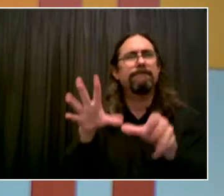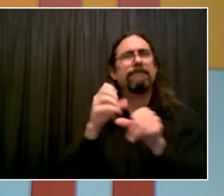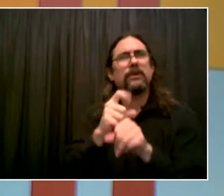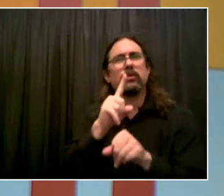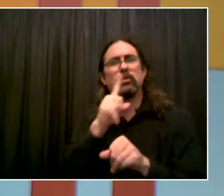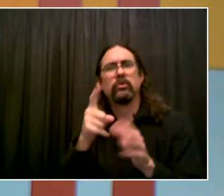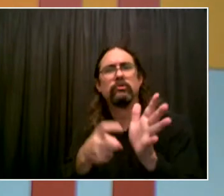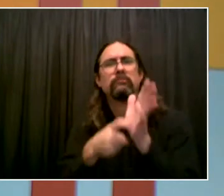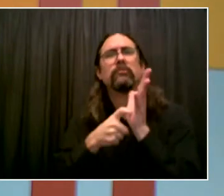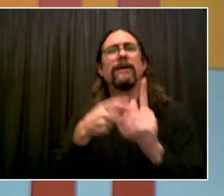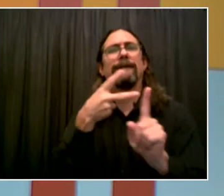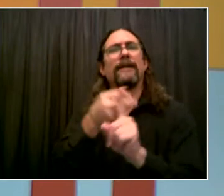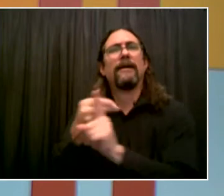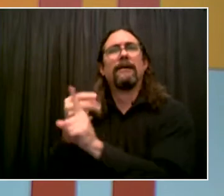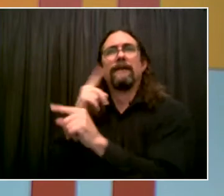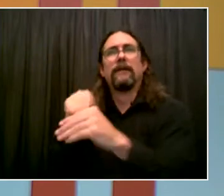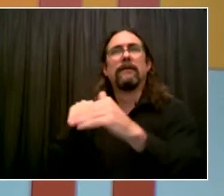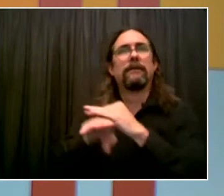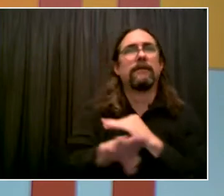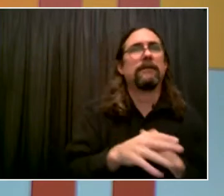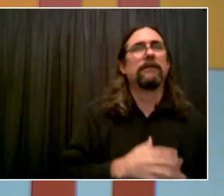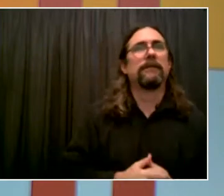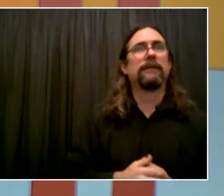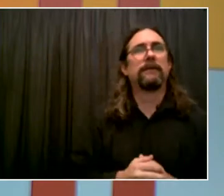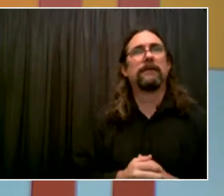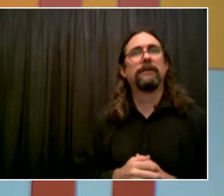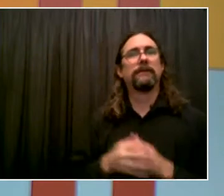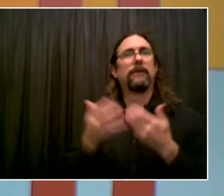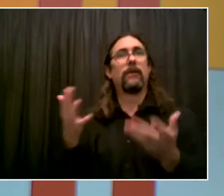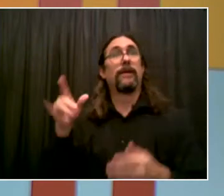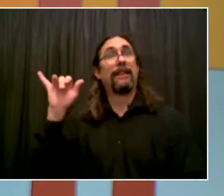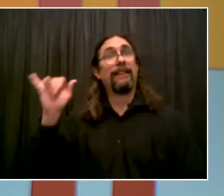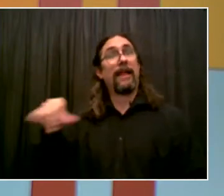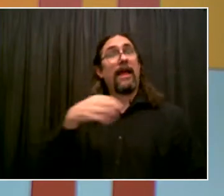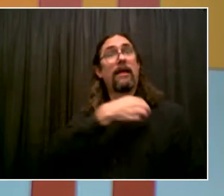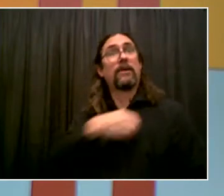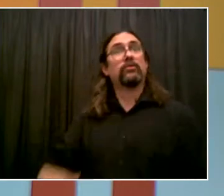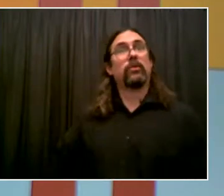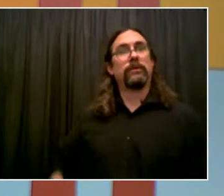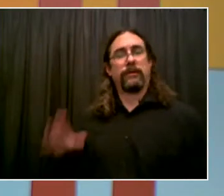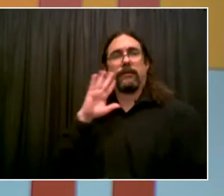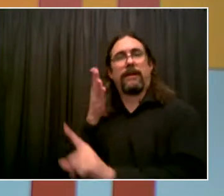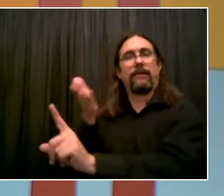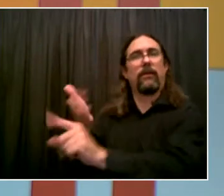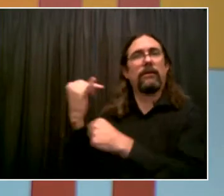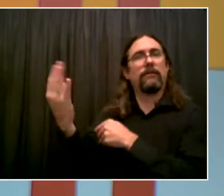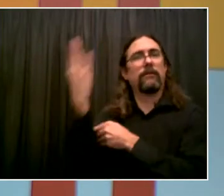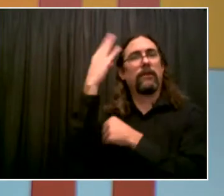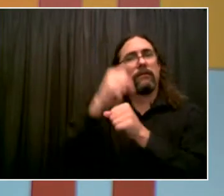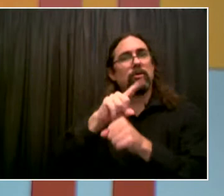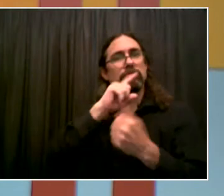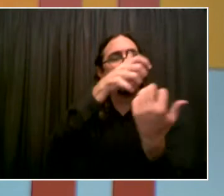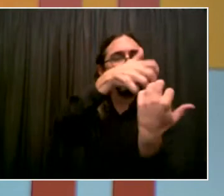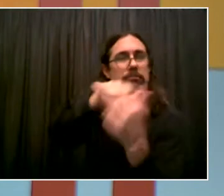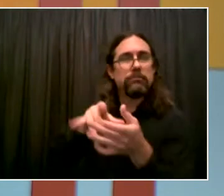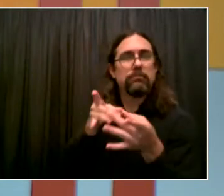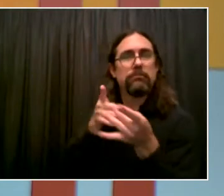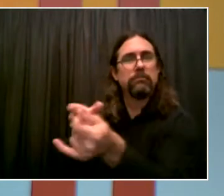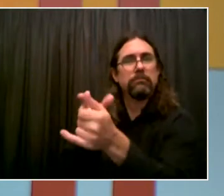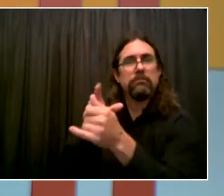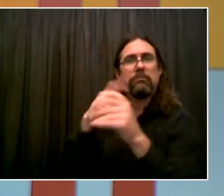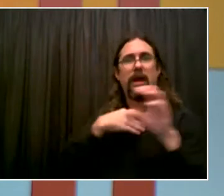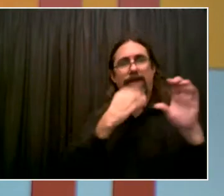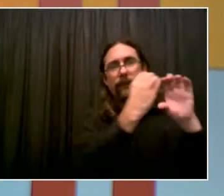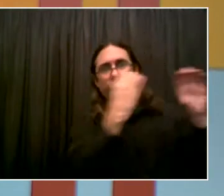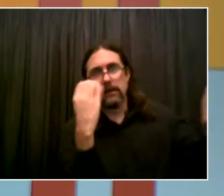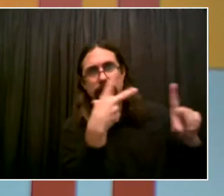really appreciate. And I want to thank the ambassador for all she does to work with New York City. So big week ahead, and we're looking forward